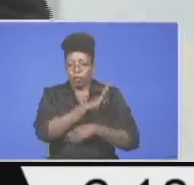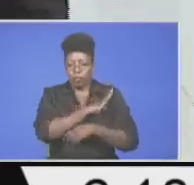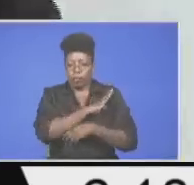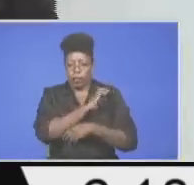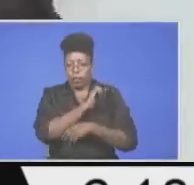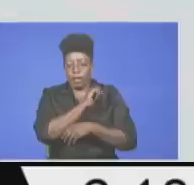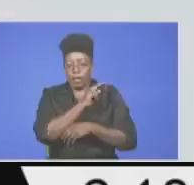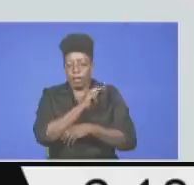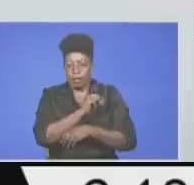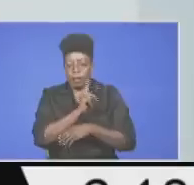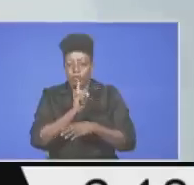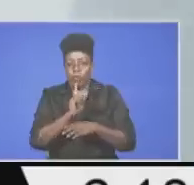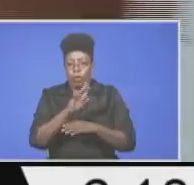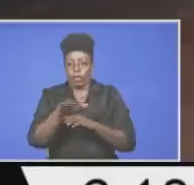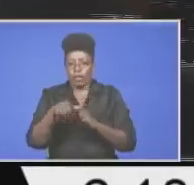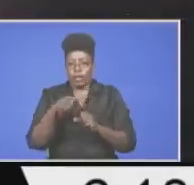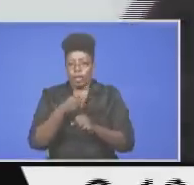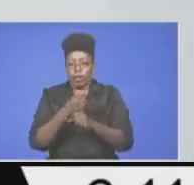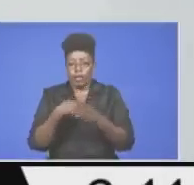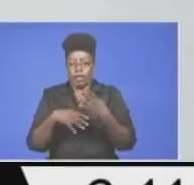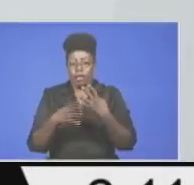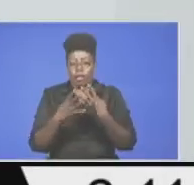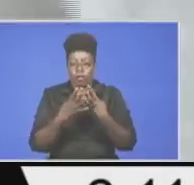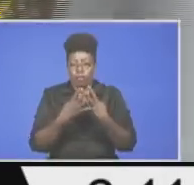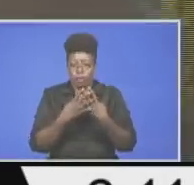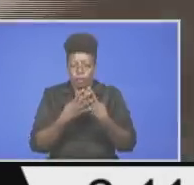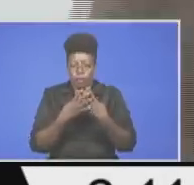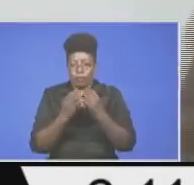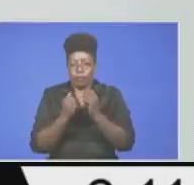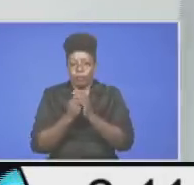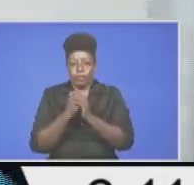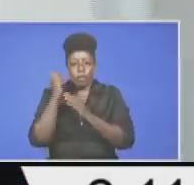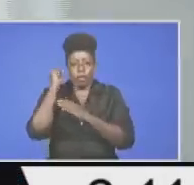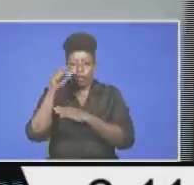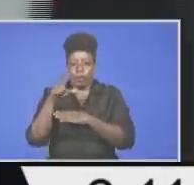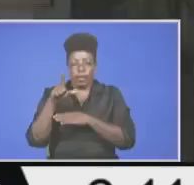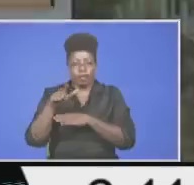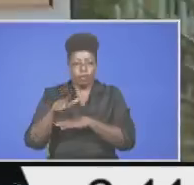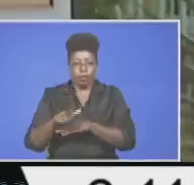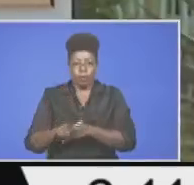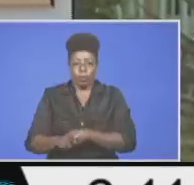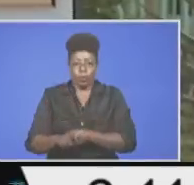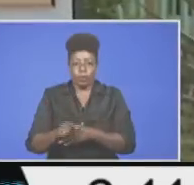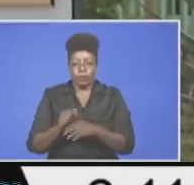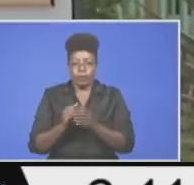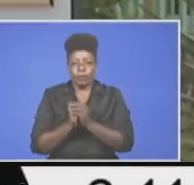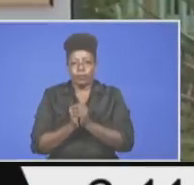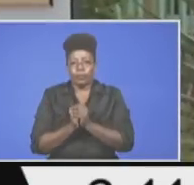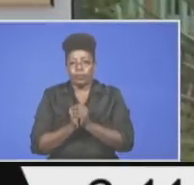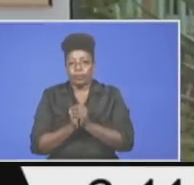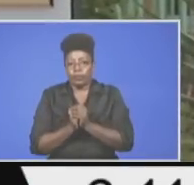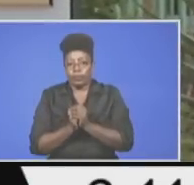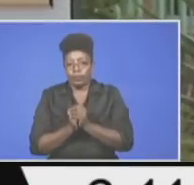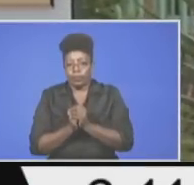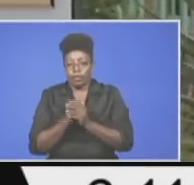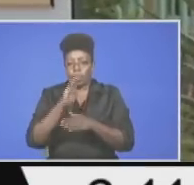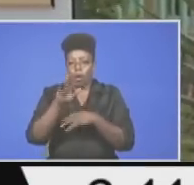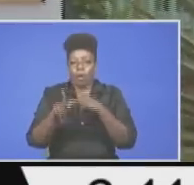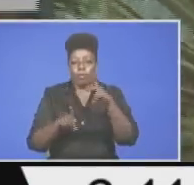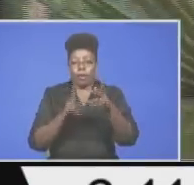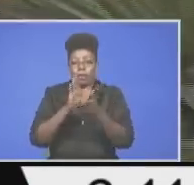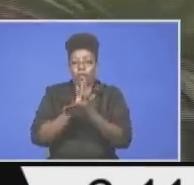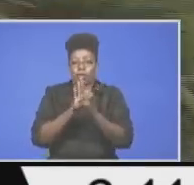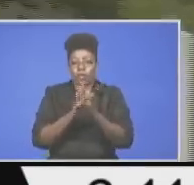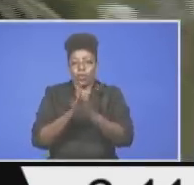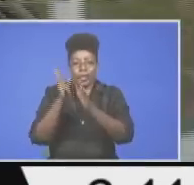Both defendants have a right to appeal. Fern Carey, ZNS Network News. Next year, all public schools are